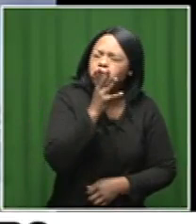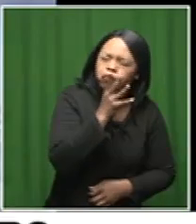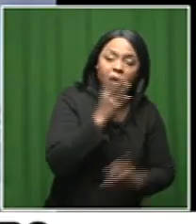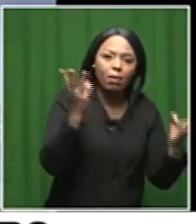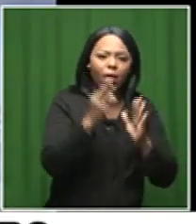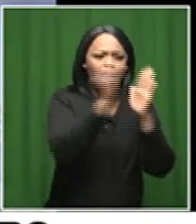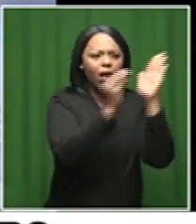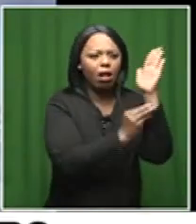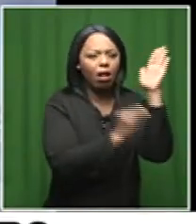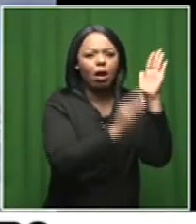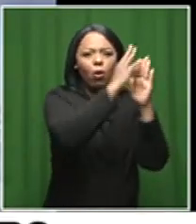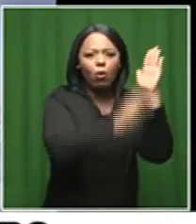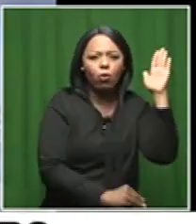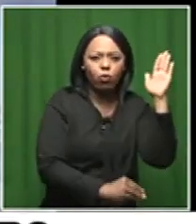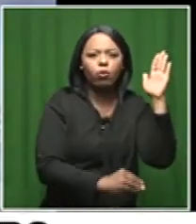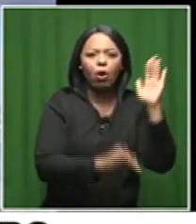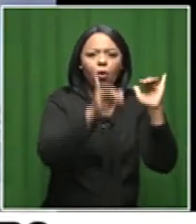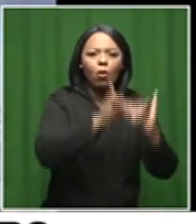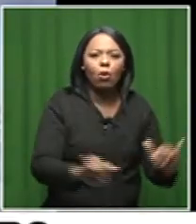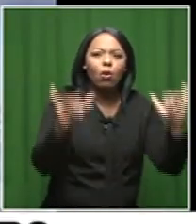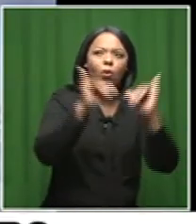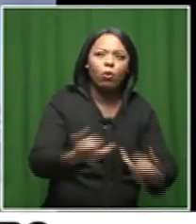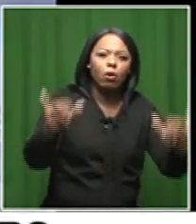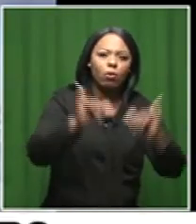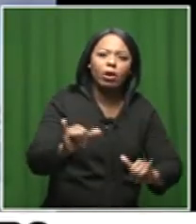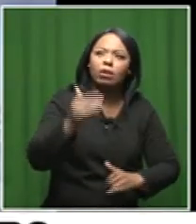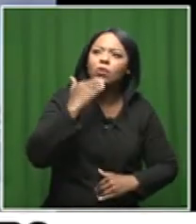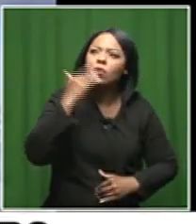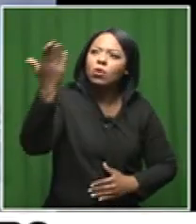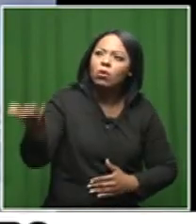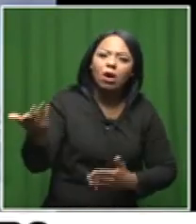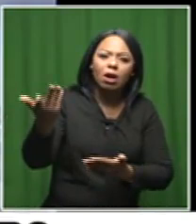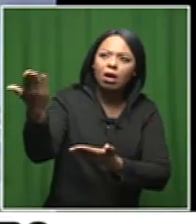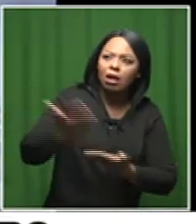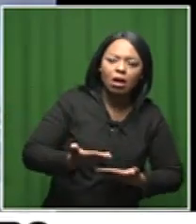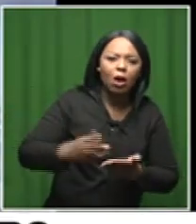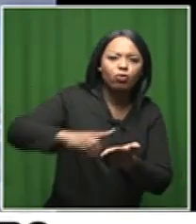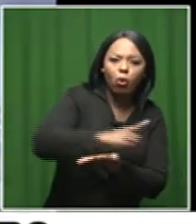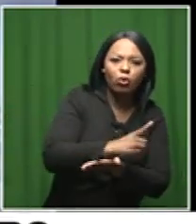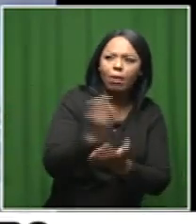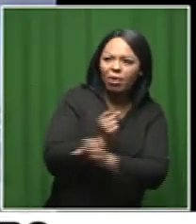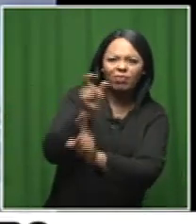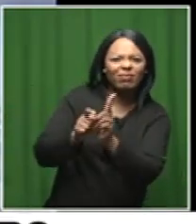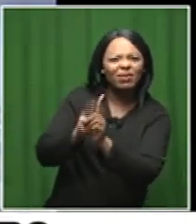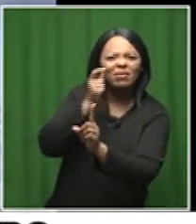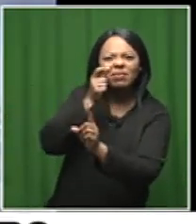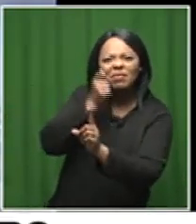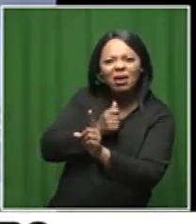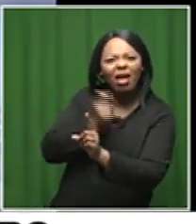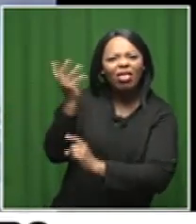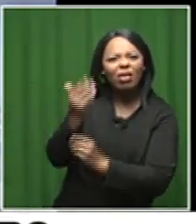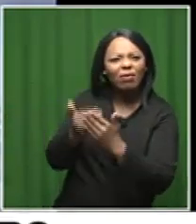this reason, we visit all corners of South Africa trying to recruit donors like Mfundo for patients like